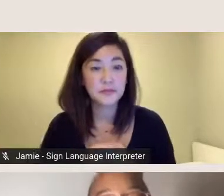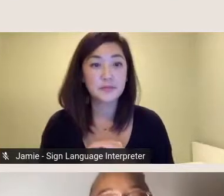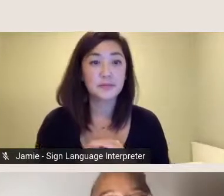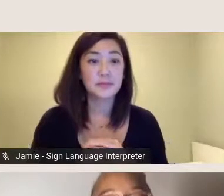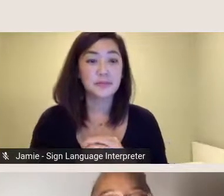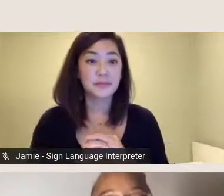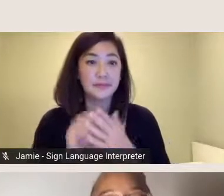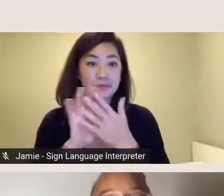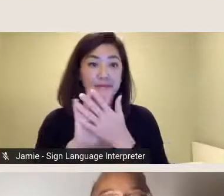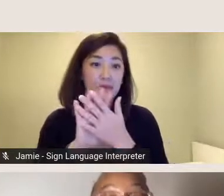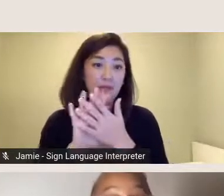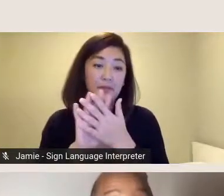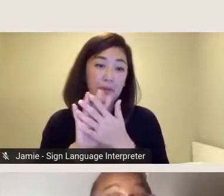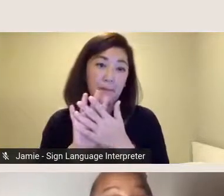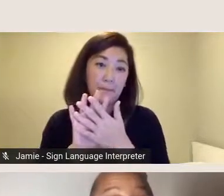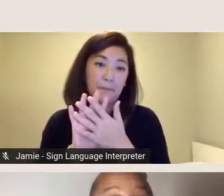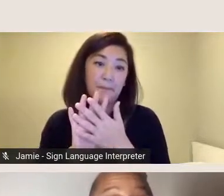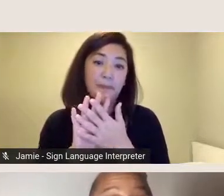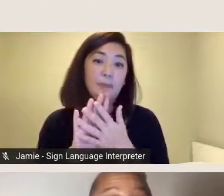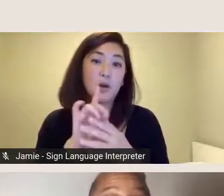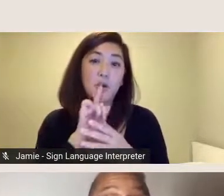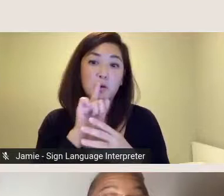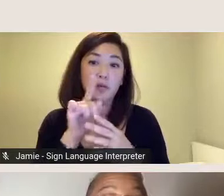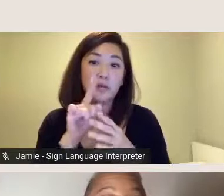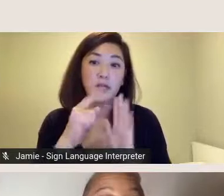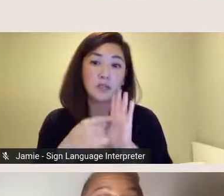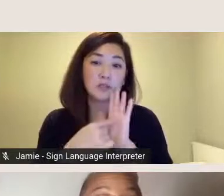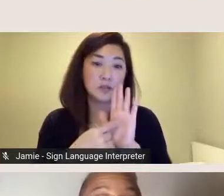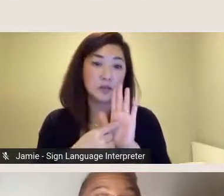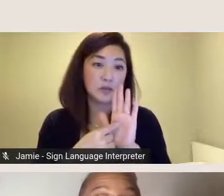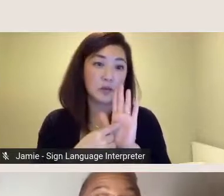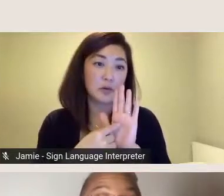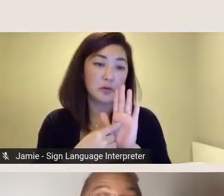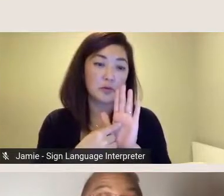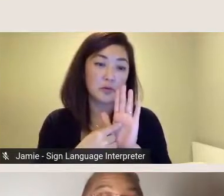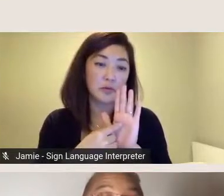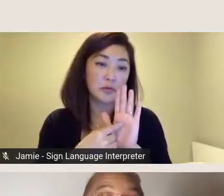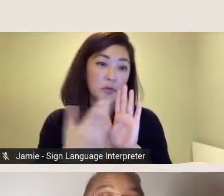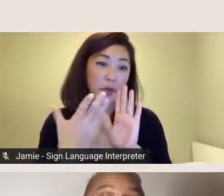really documents a moment in both